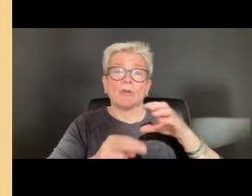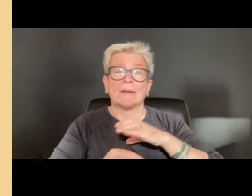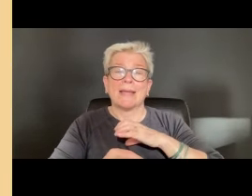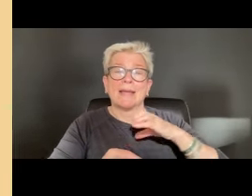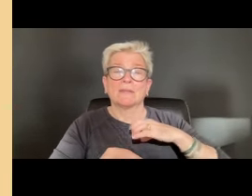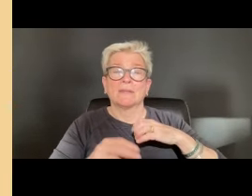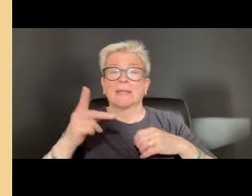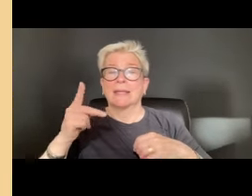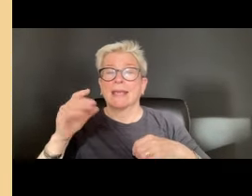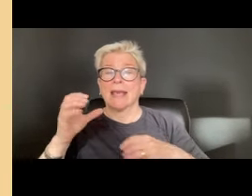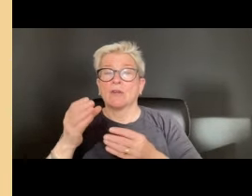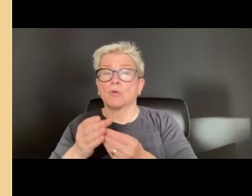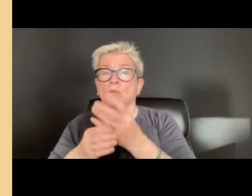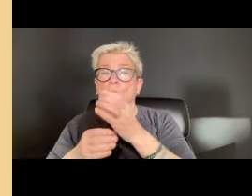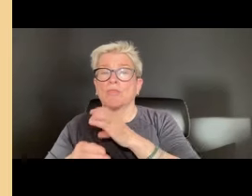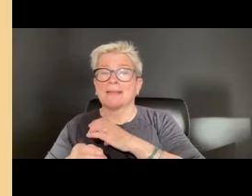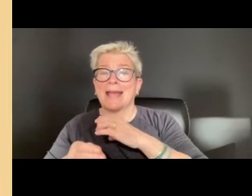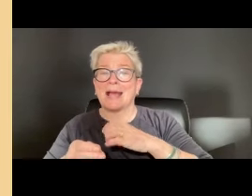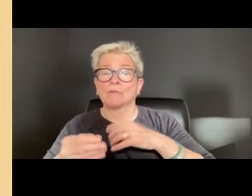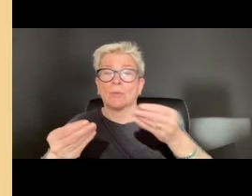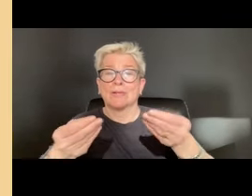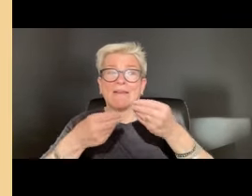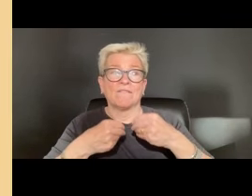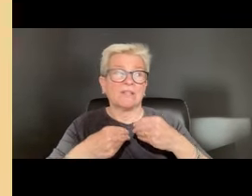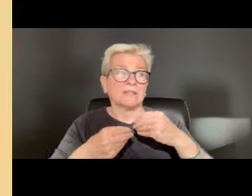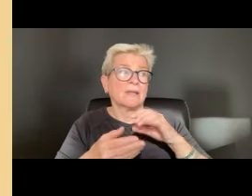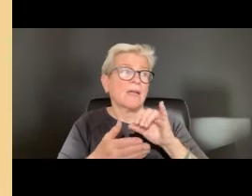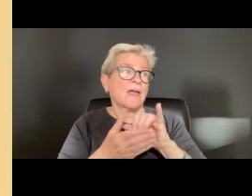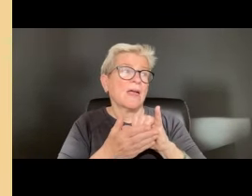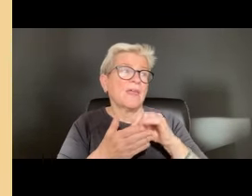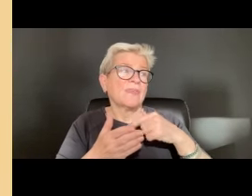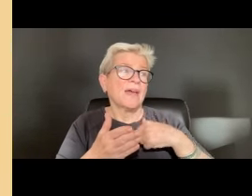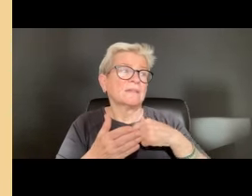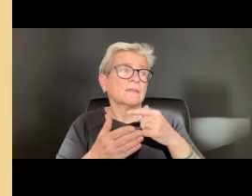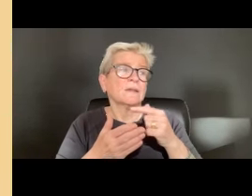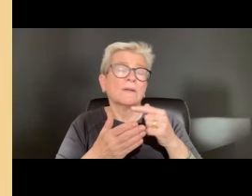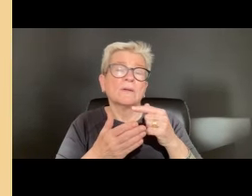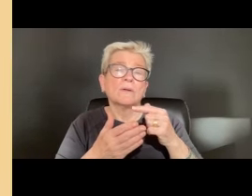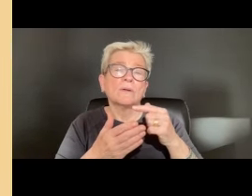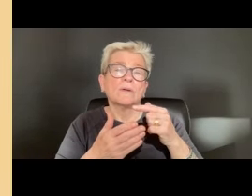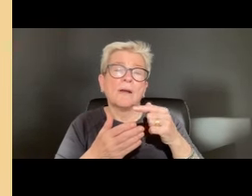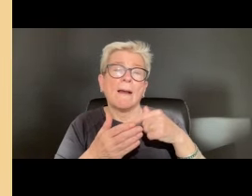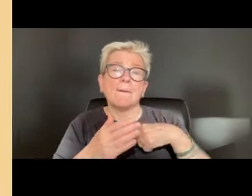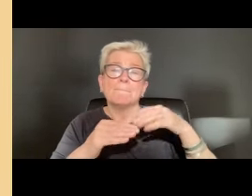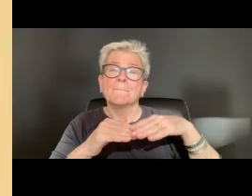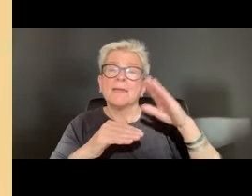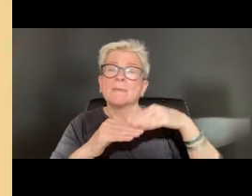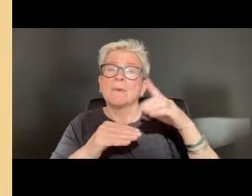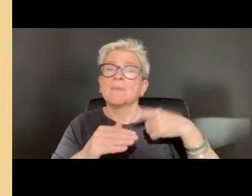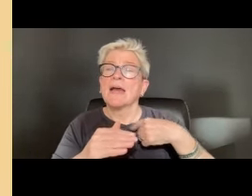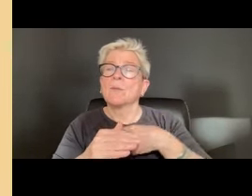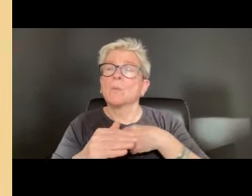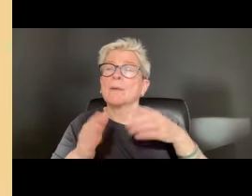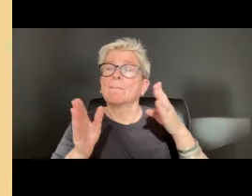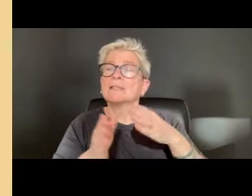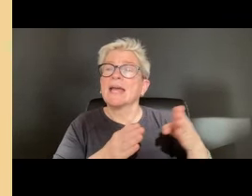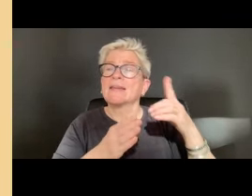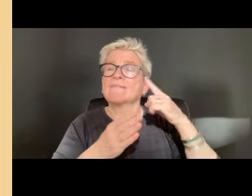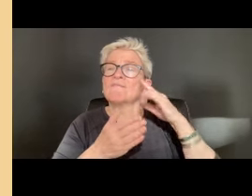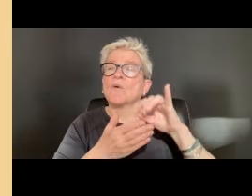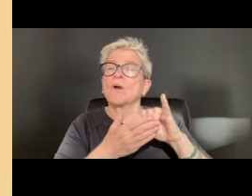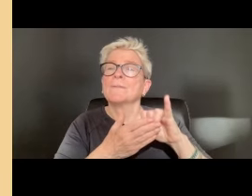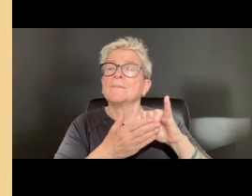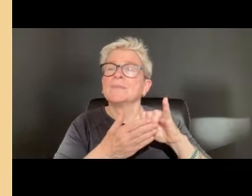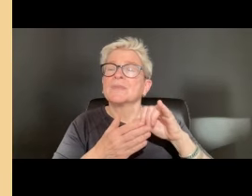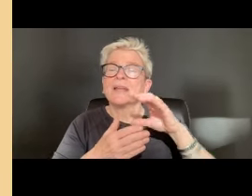Growth Management Council. That sets a minimum that we are planning for, and that minimum is